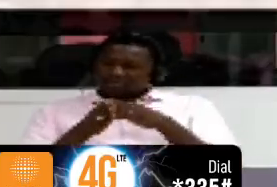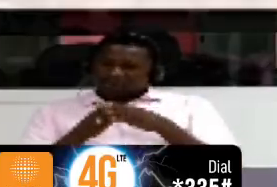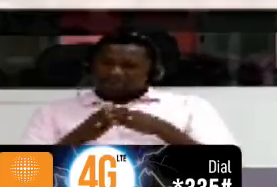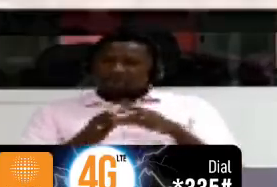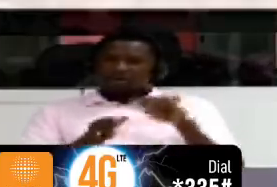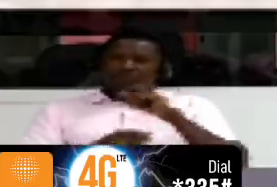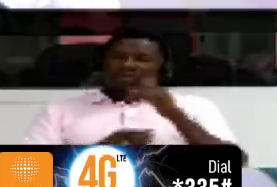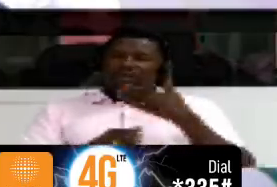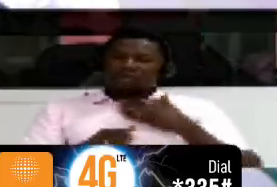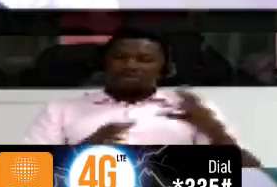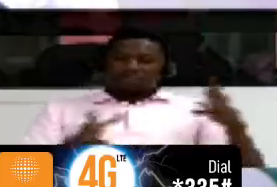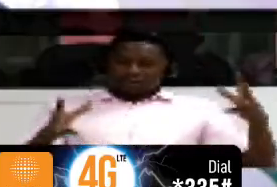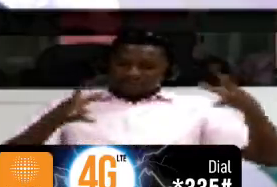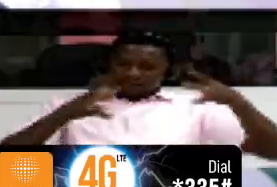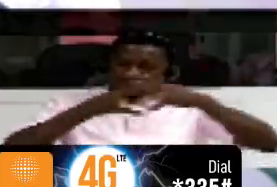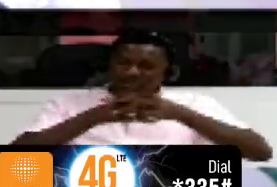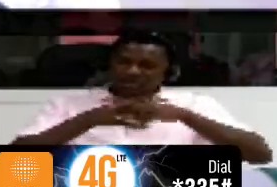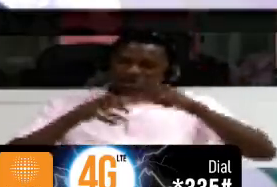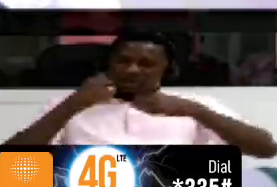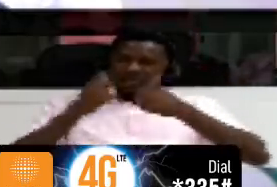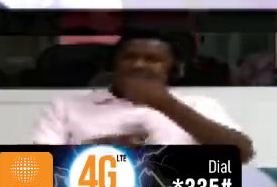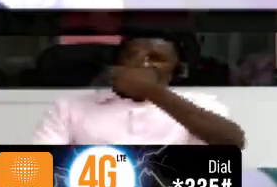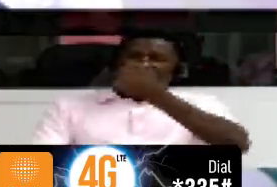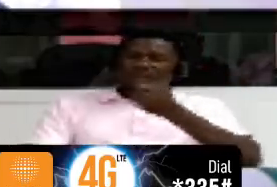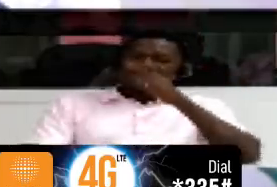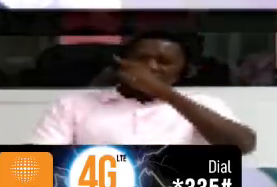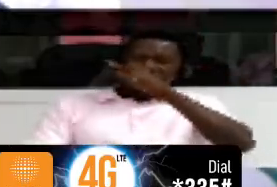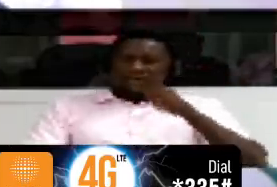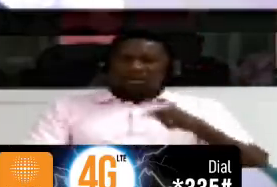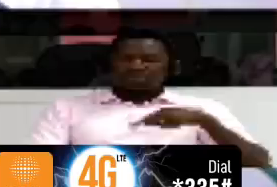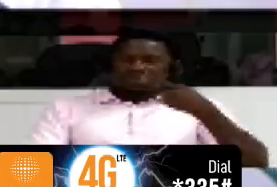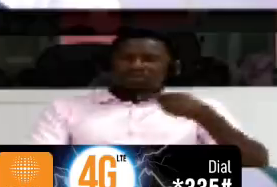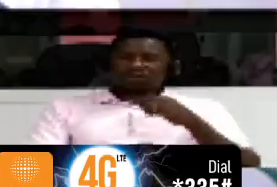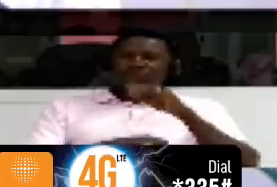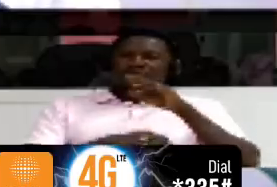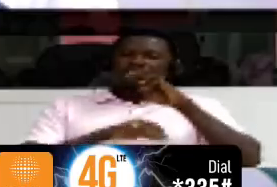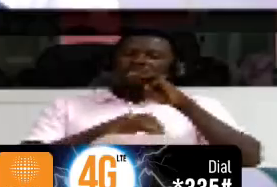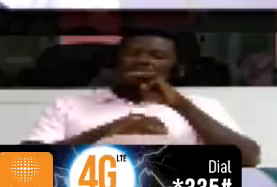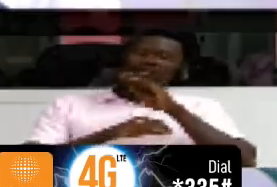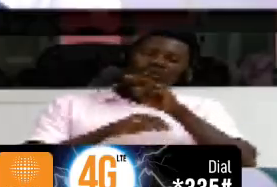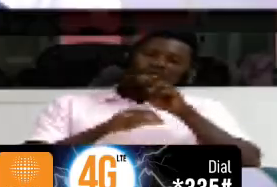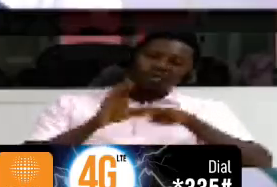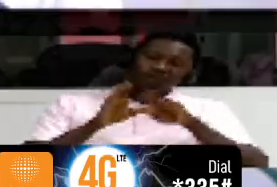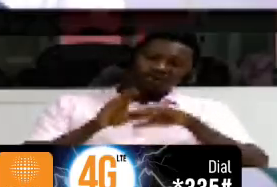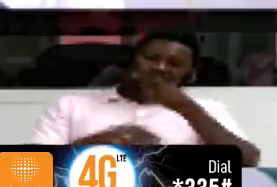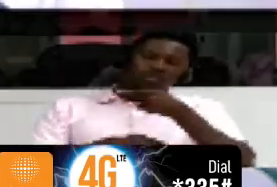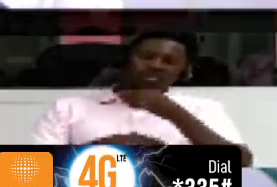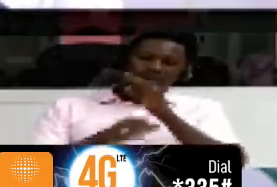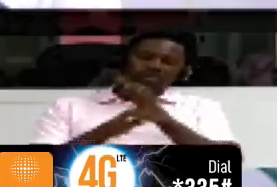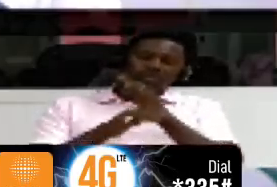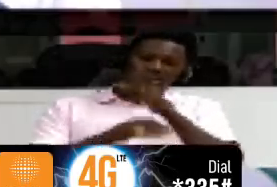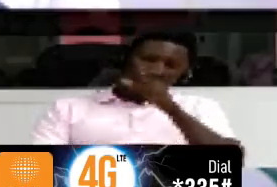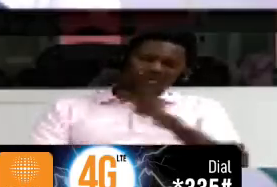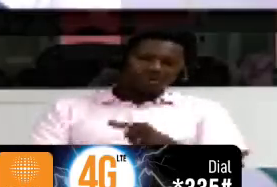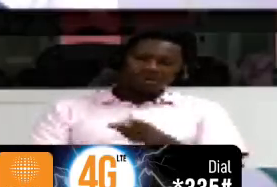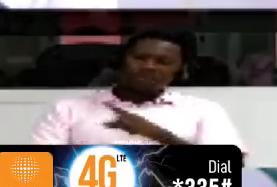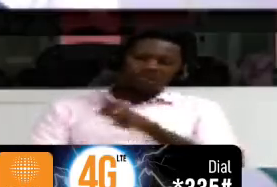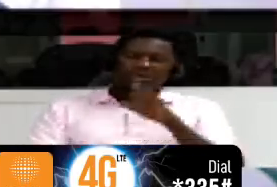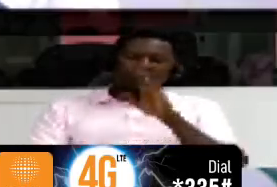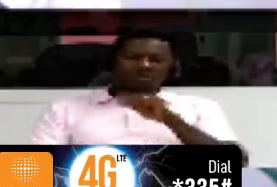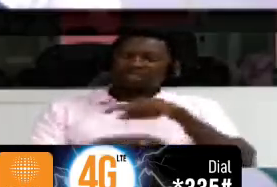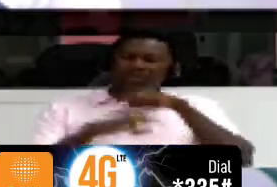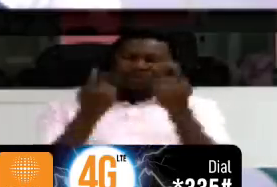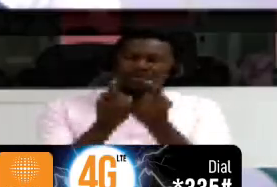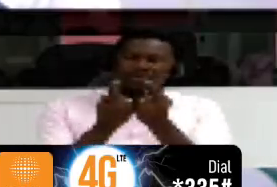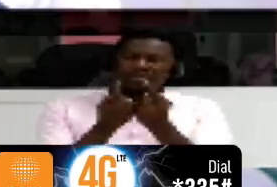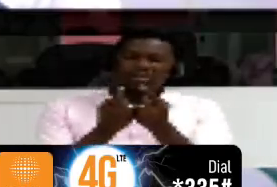which has a composition of almost about 60% of its members being teachers, could not still do any serious thing